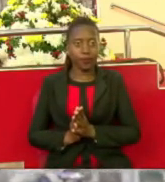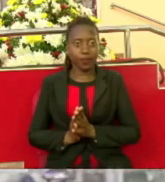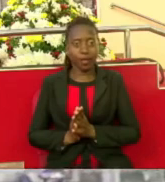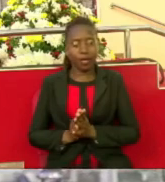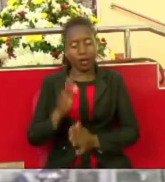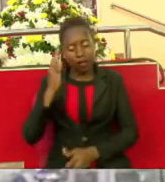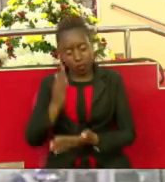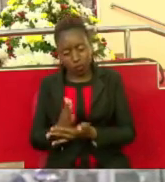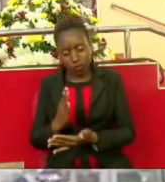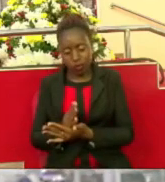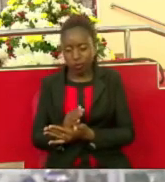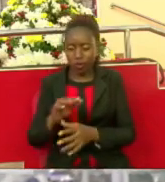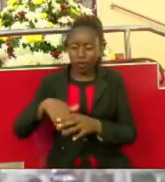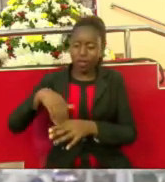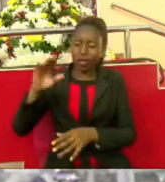there.